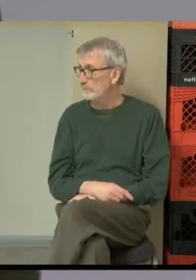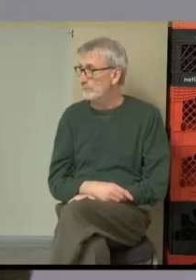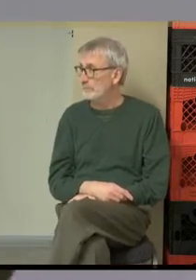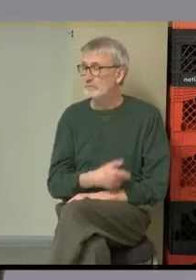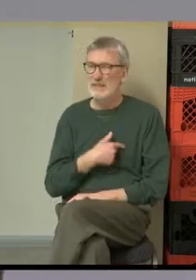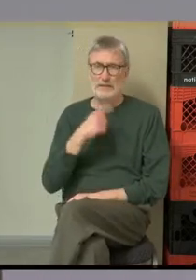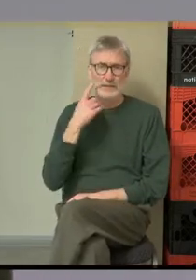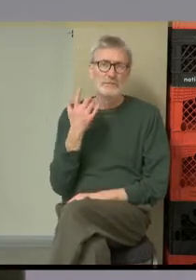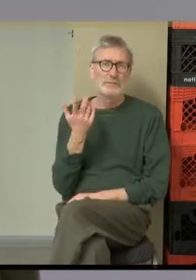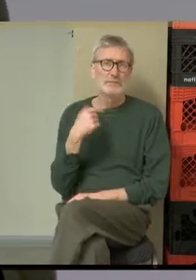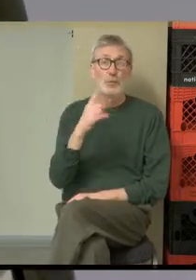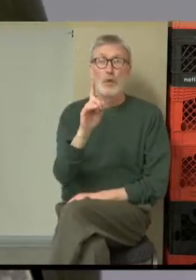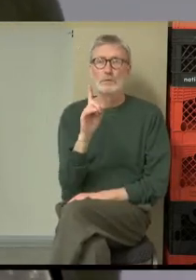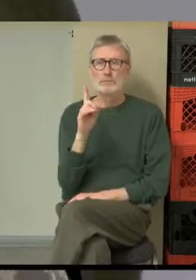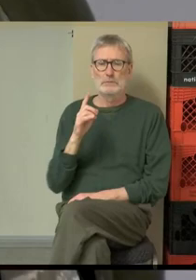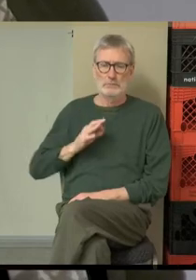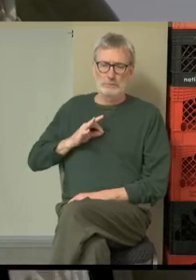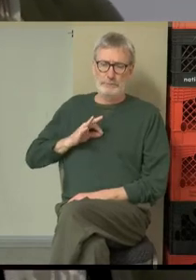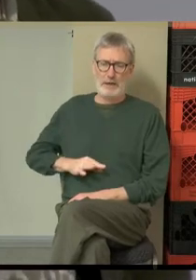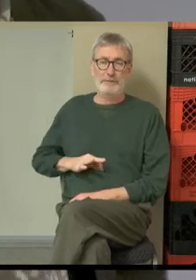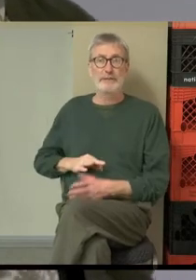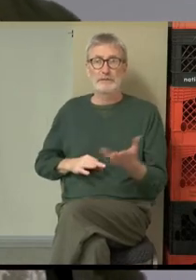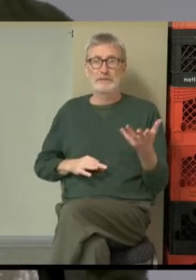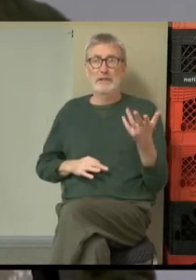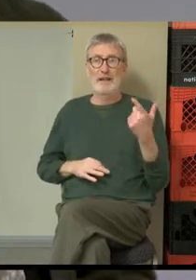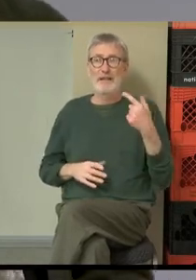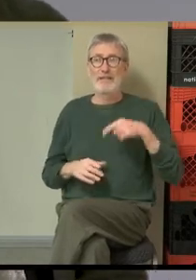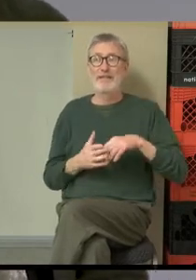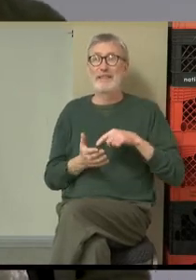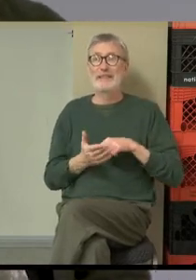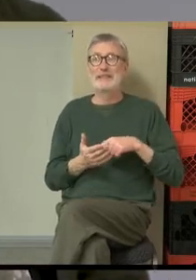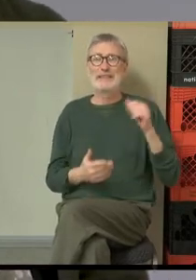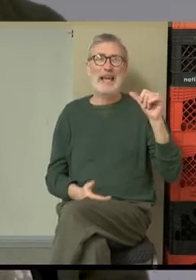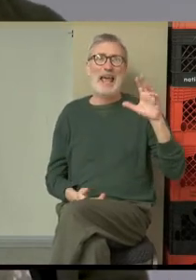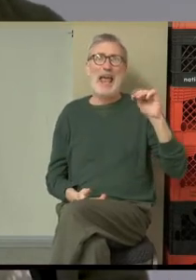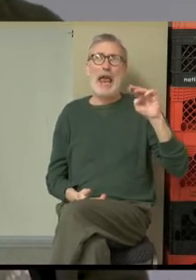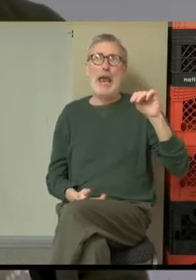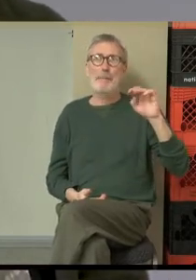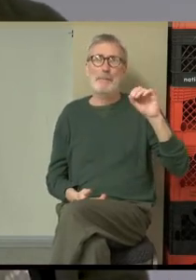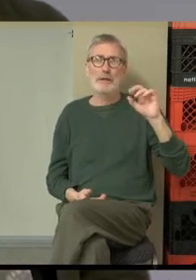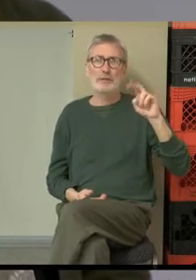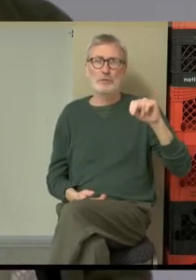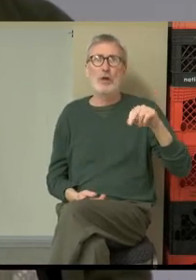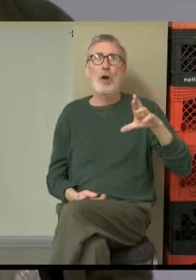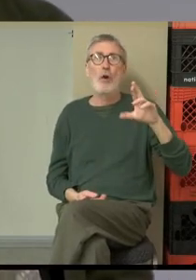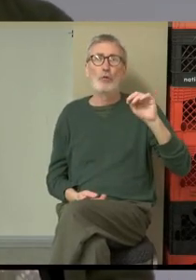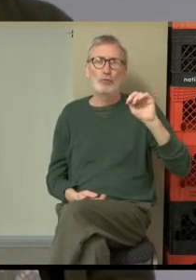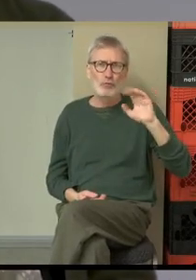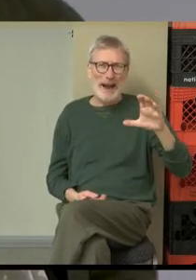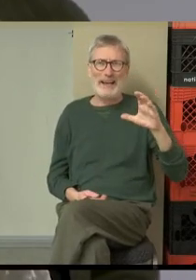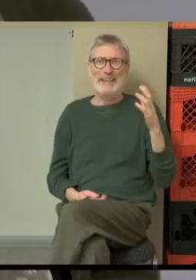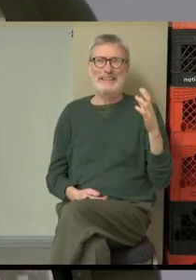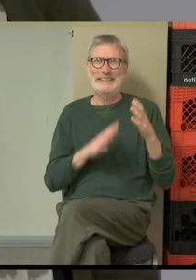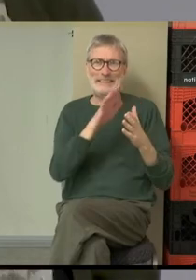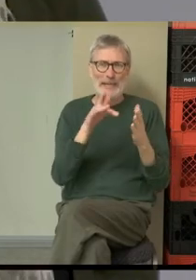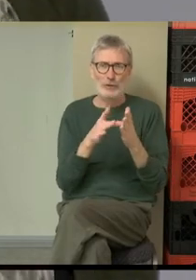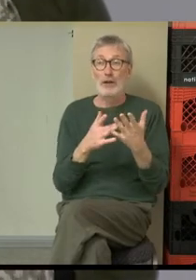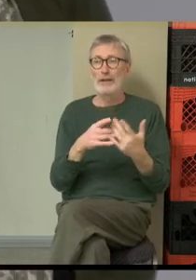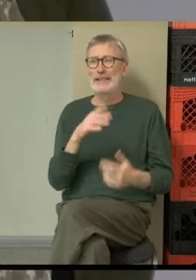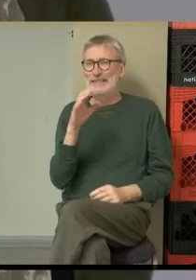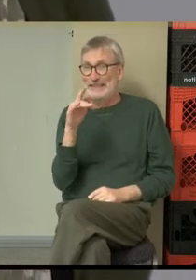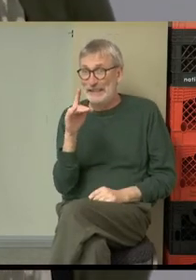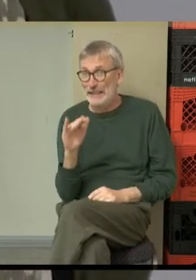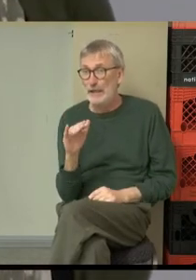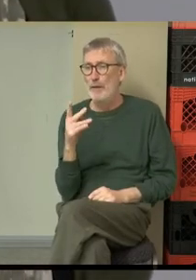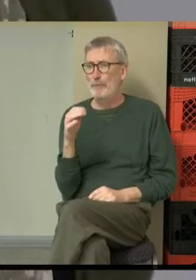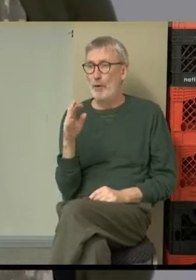think one of the benefits of, you know, this being at Ammon Rec Center is that's a extremely programmed space where City Parks